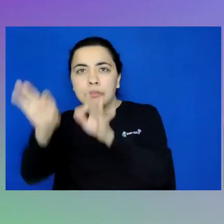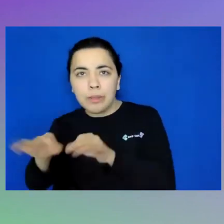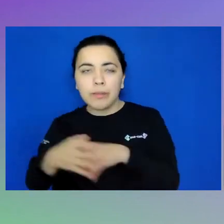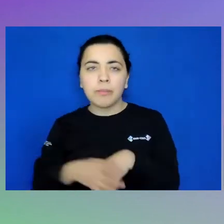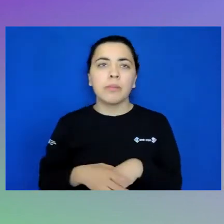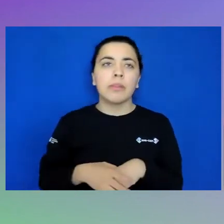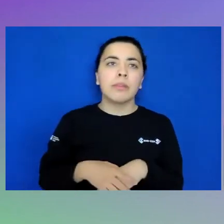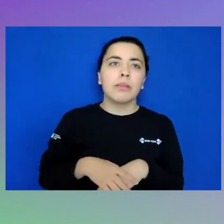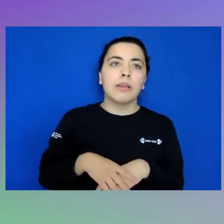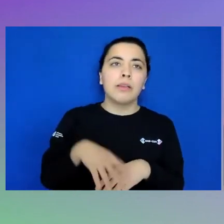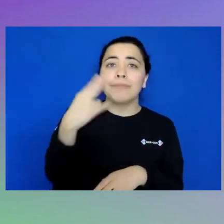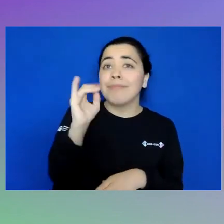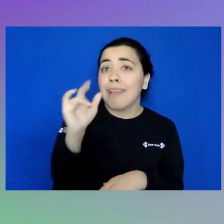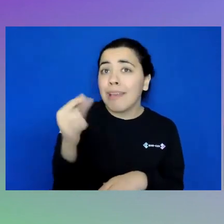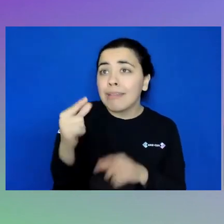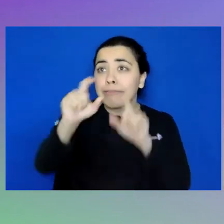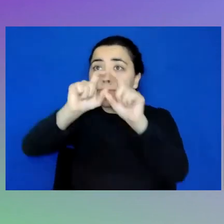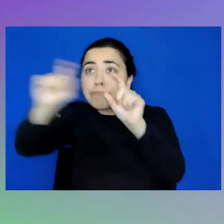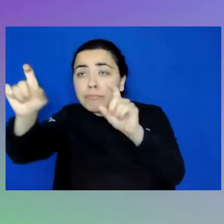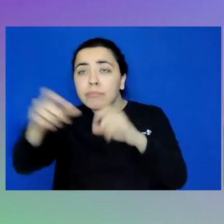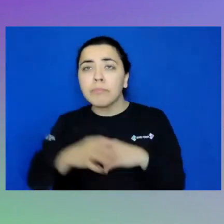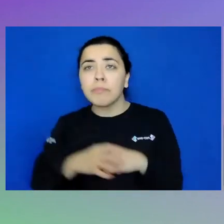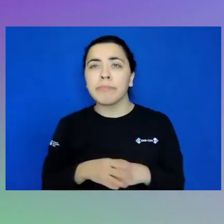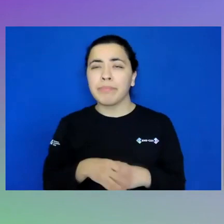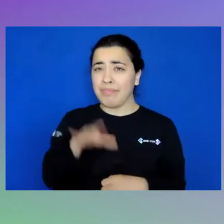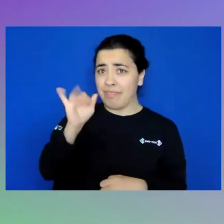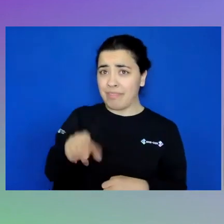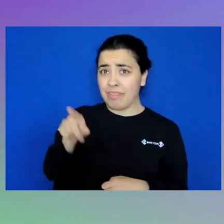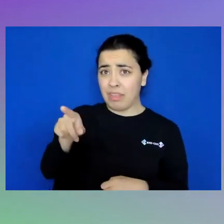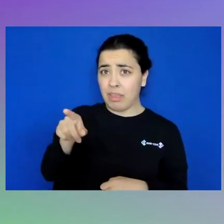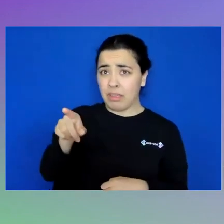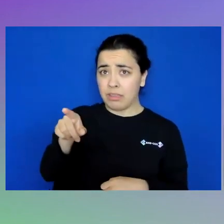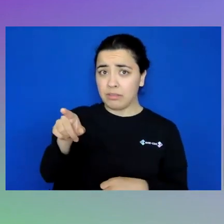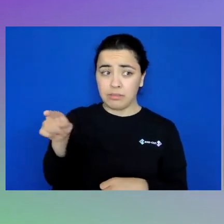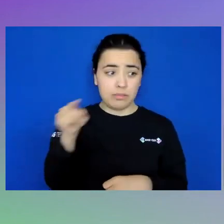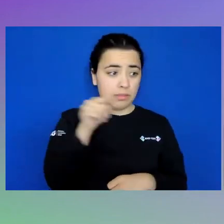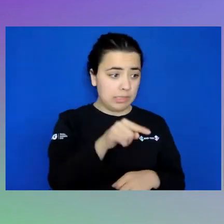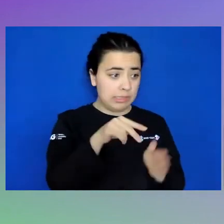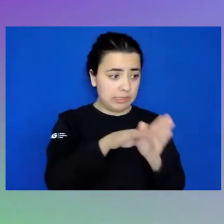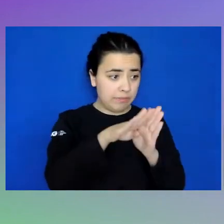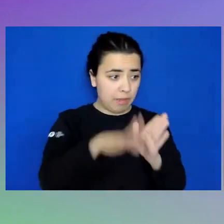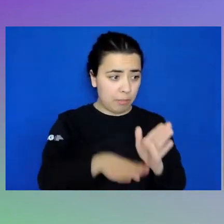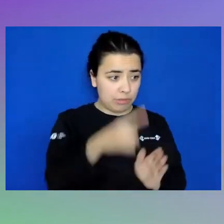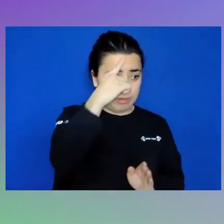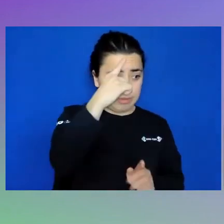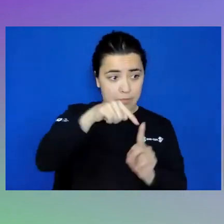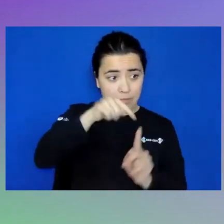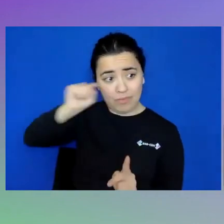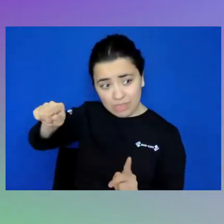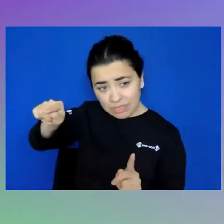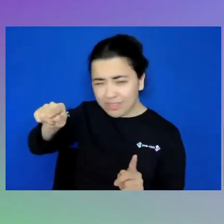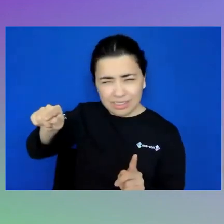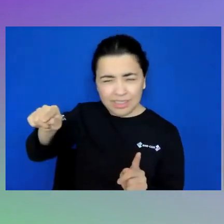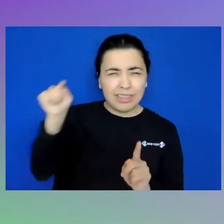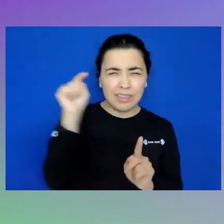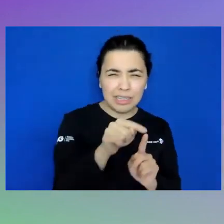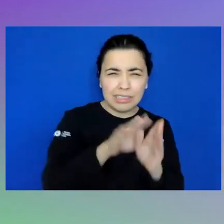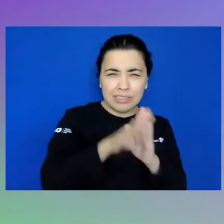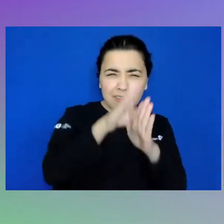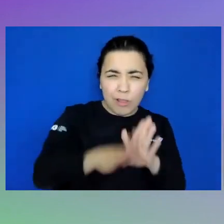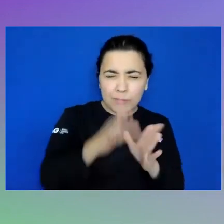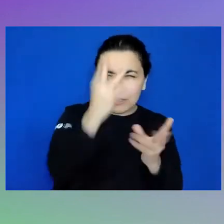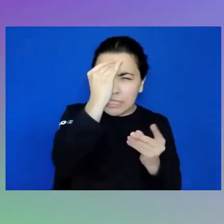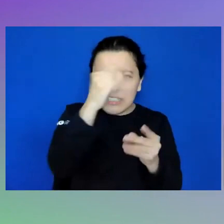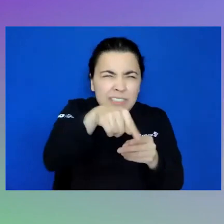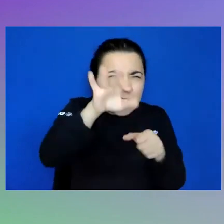headings. Those aren't necessarily the things that our developers are thinking about. Our developers are thinking about, how does something function?